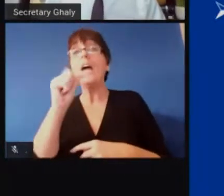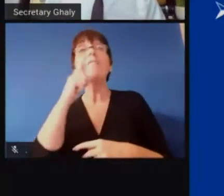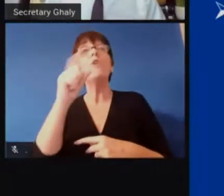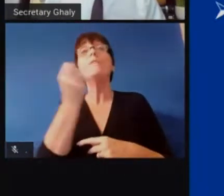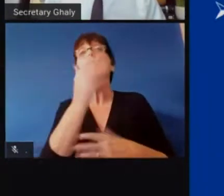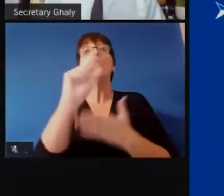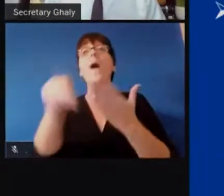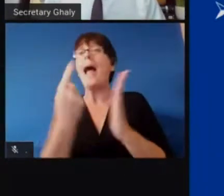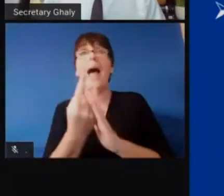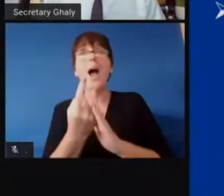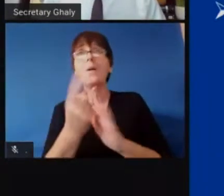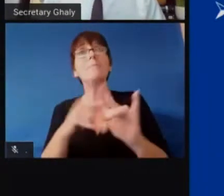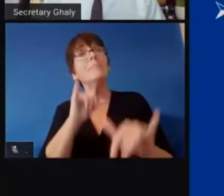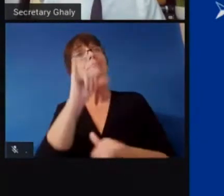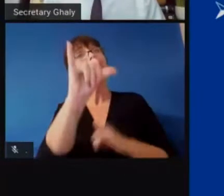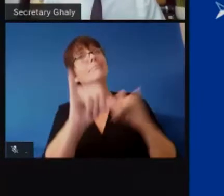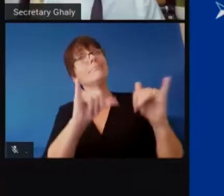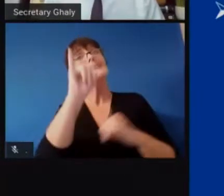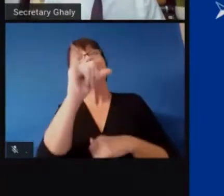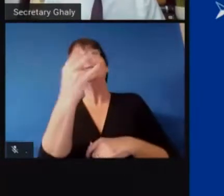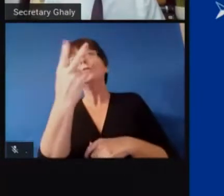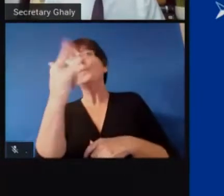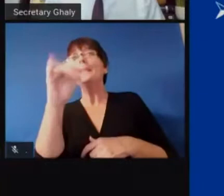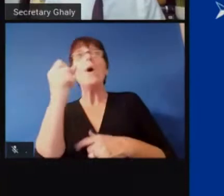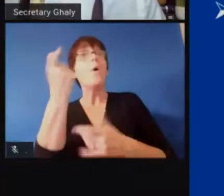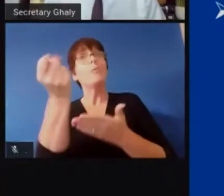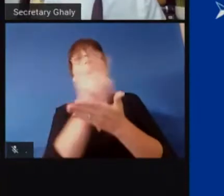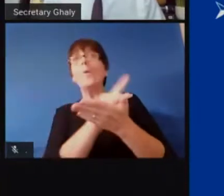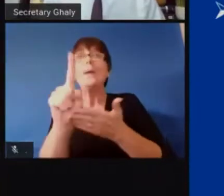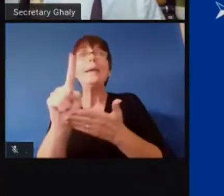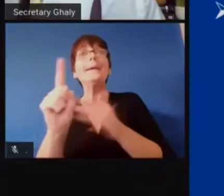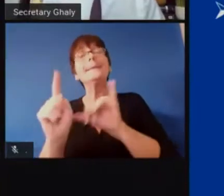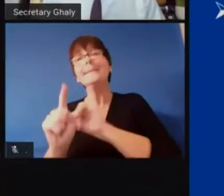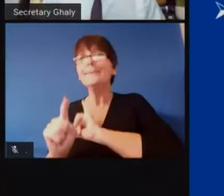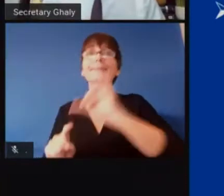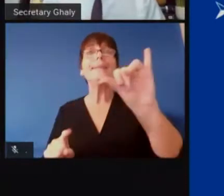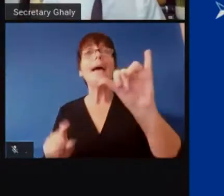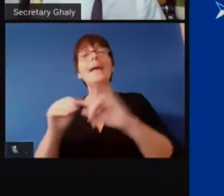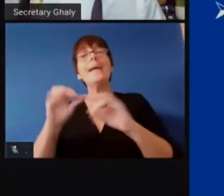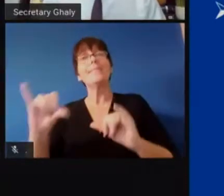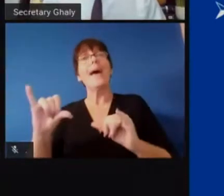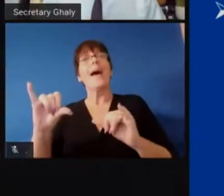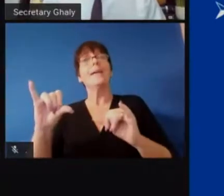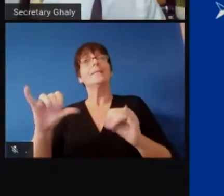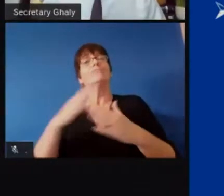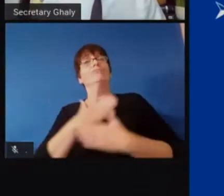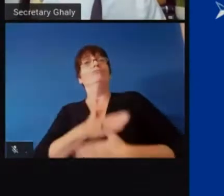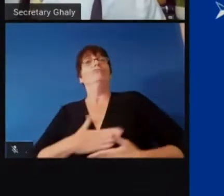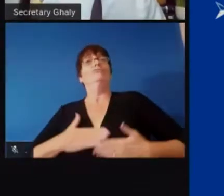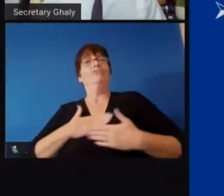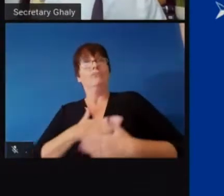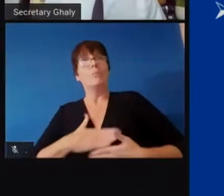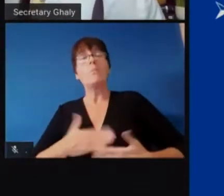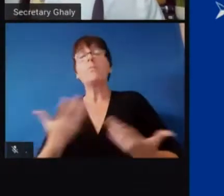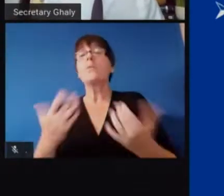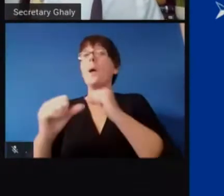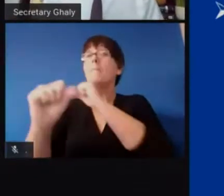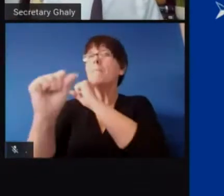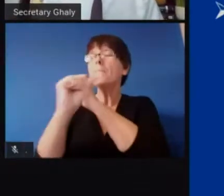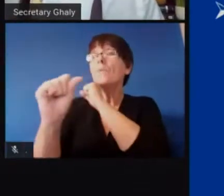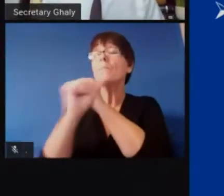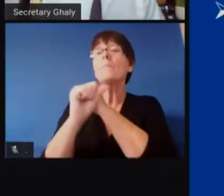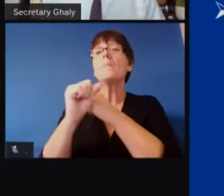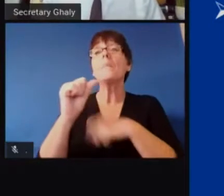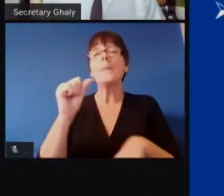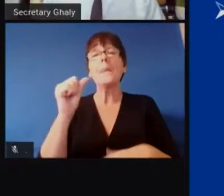few hours, but spending a whole week or a weekend in a community, promoting,